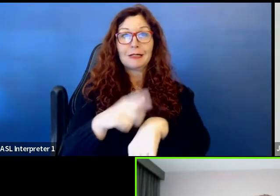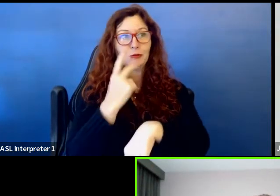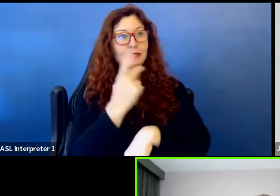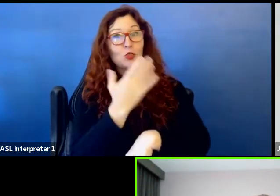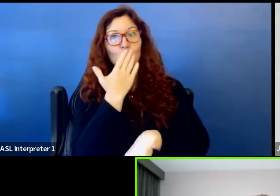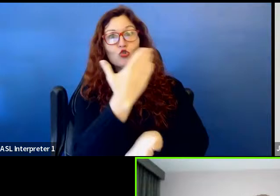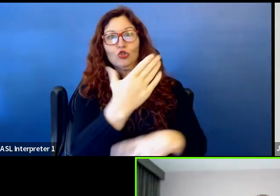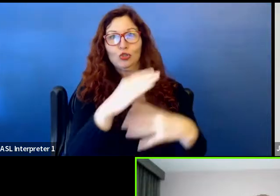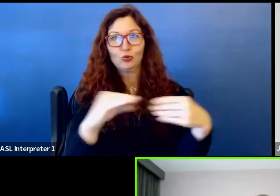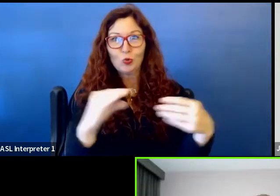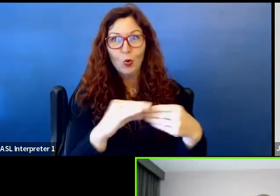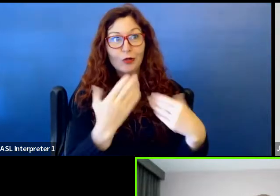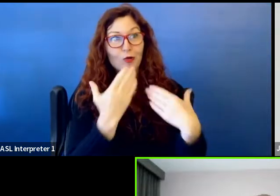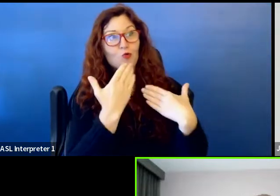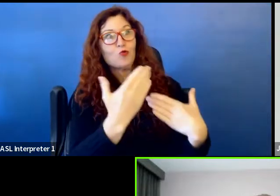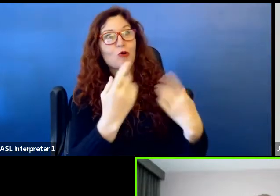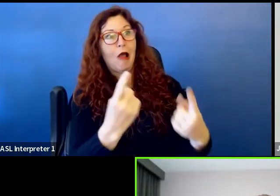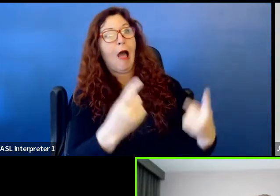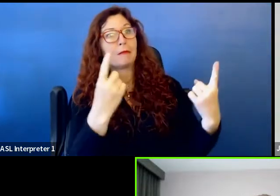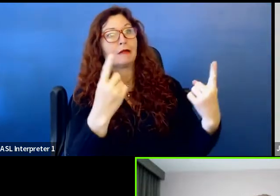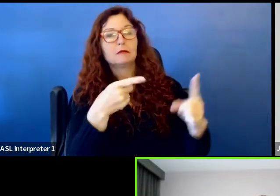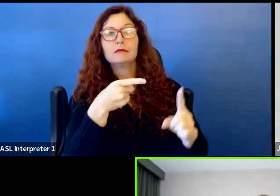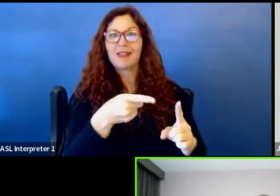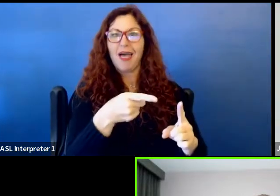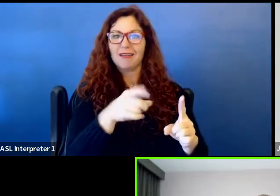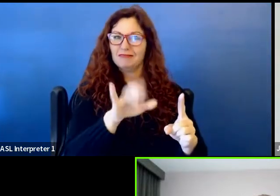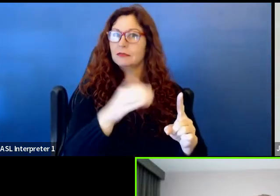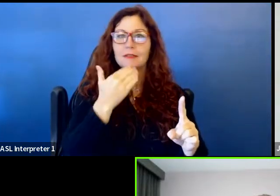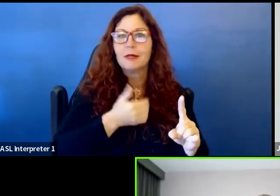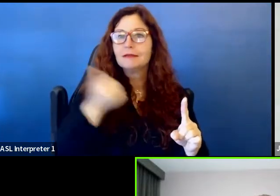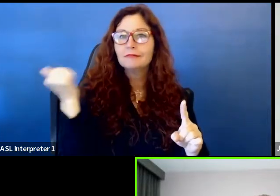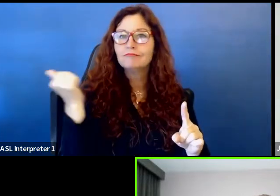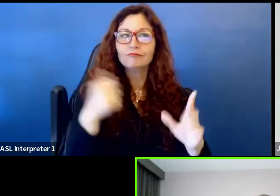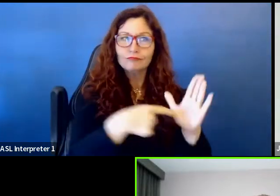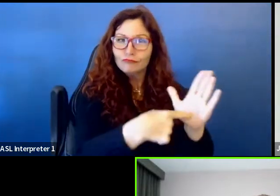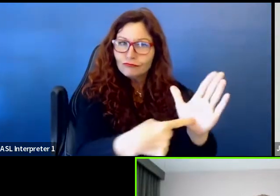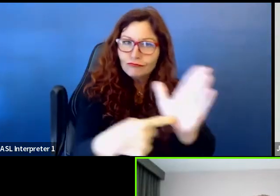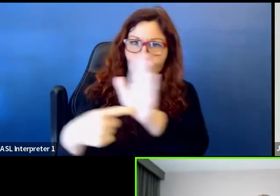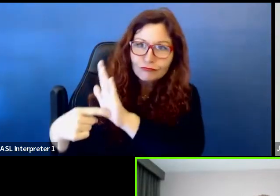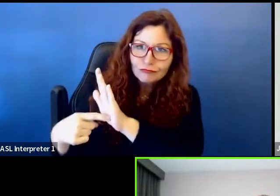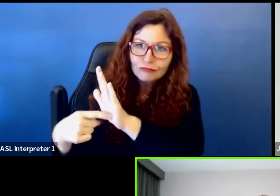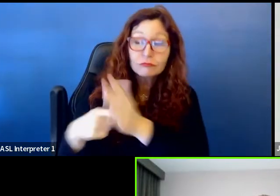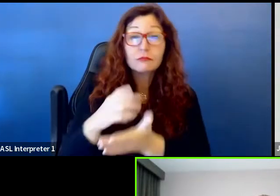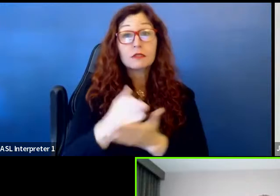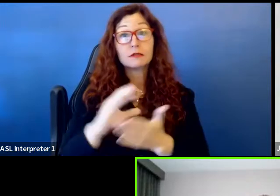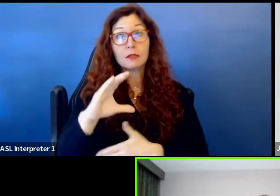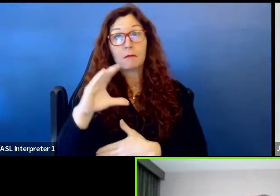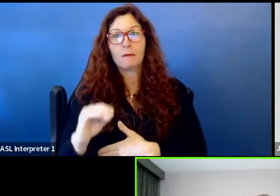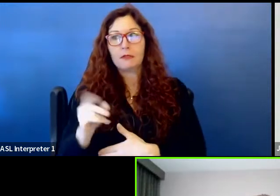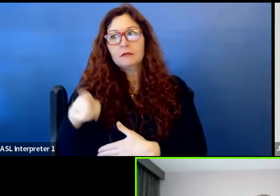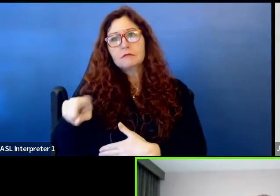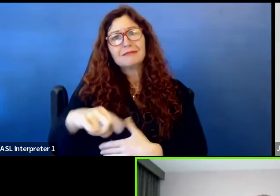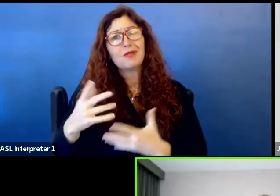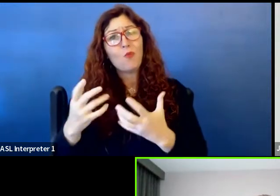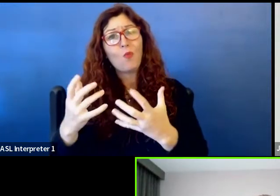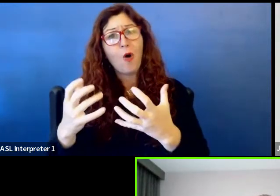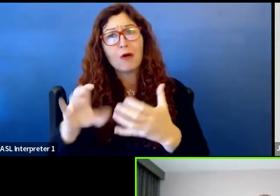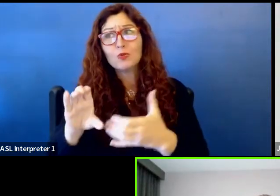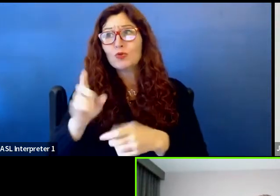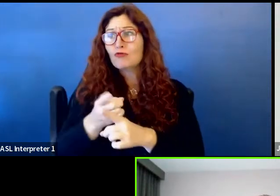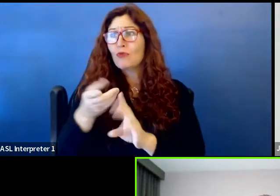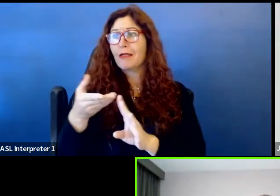a a guidepost to companies that want to do the right thing but don't have the resources to develop those tools